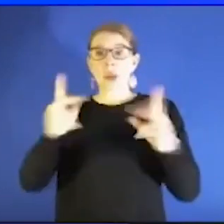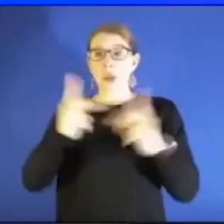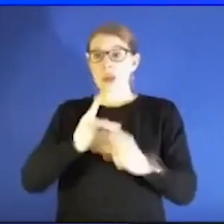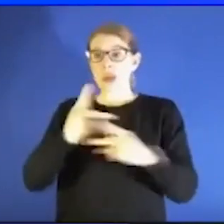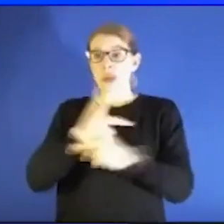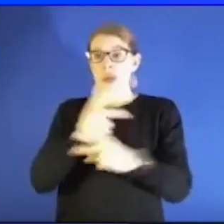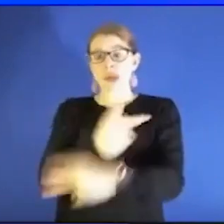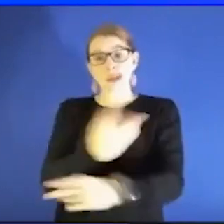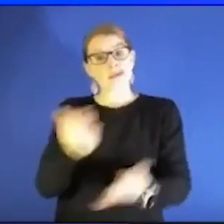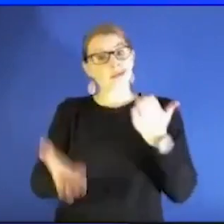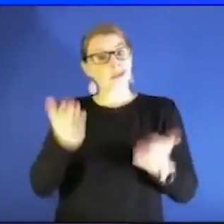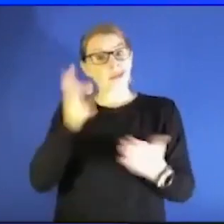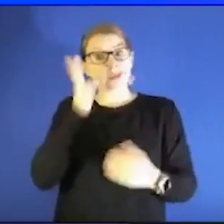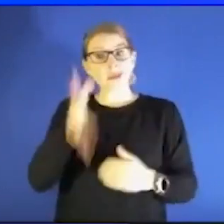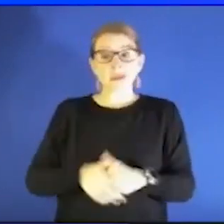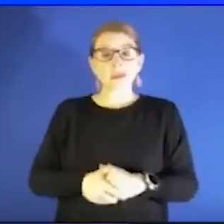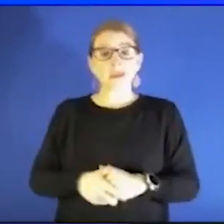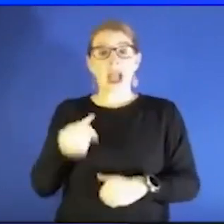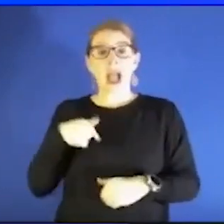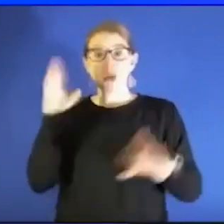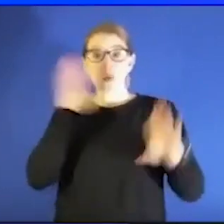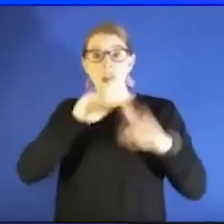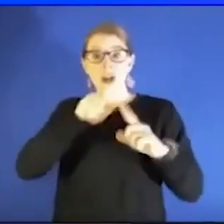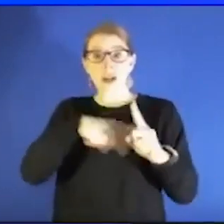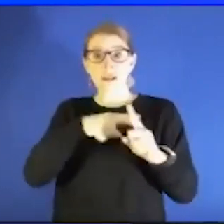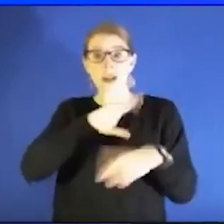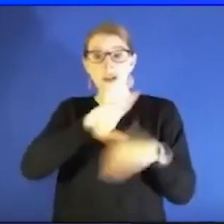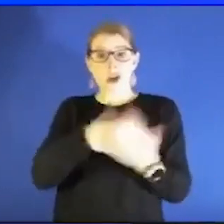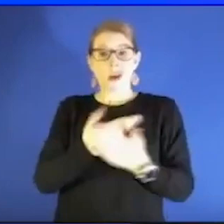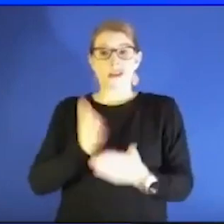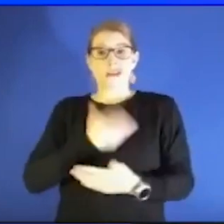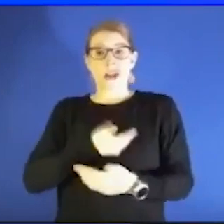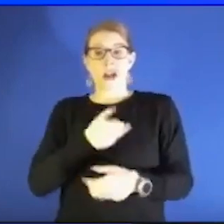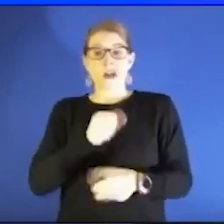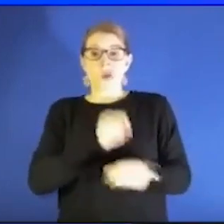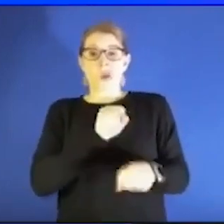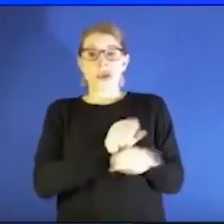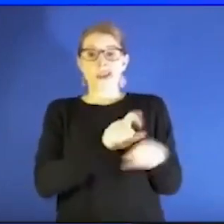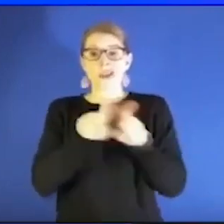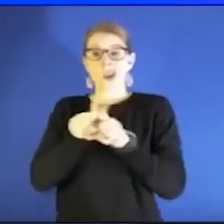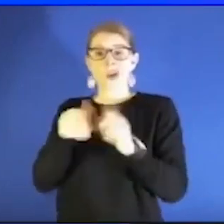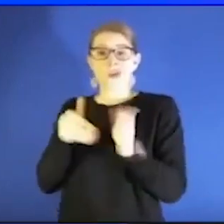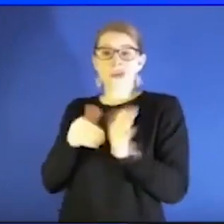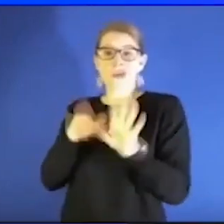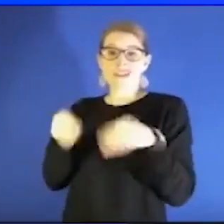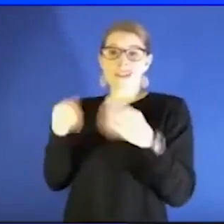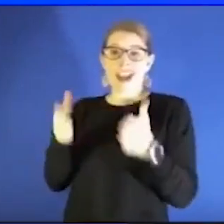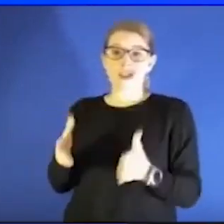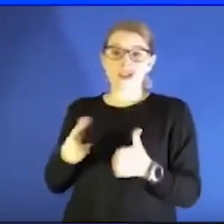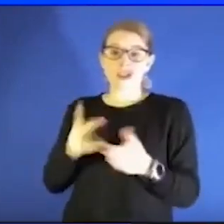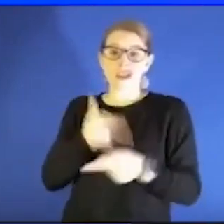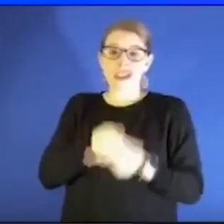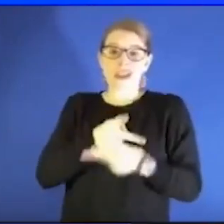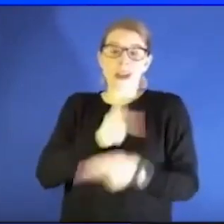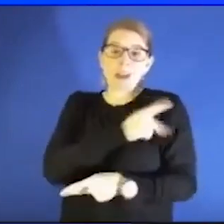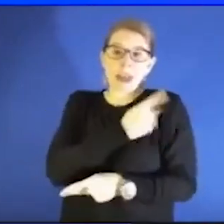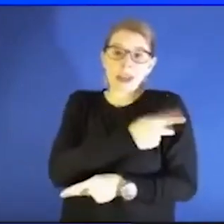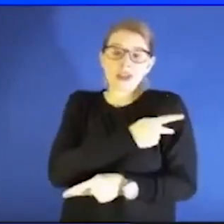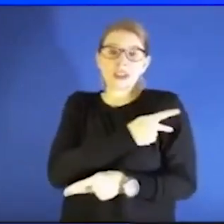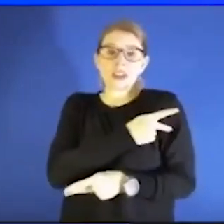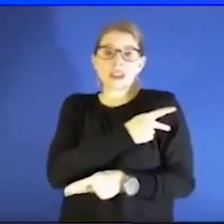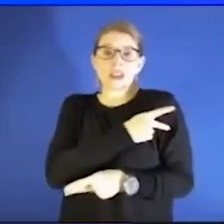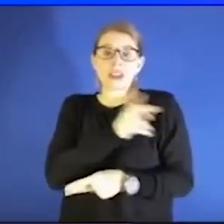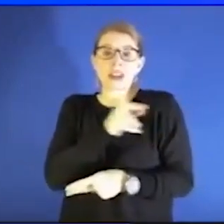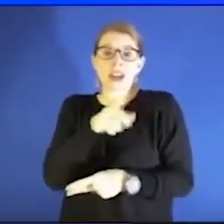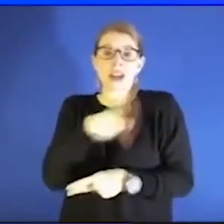about all of our employees and providers who are taking care of patients and the toll on them. Not